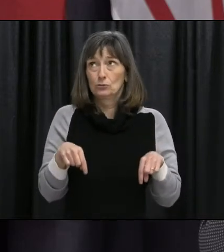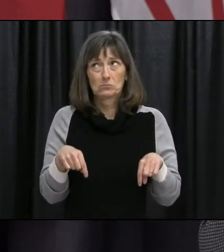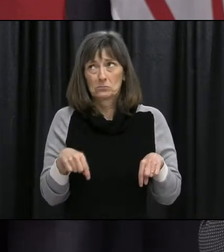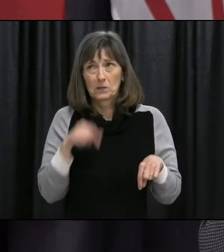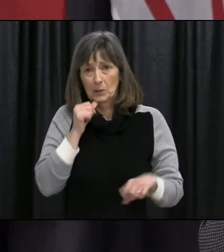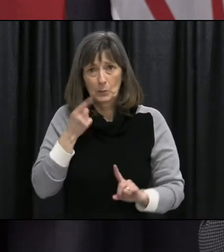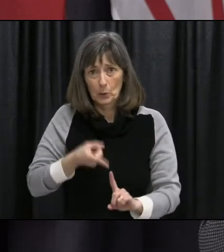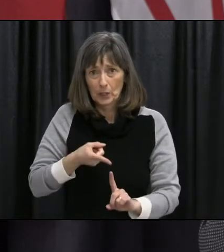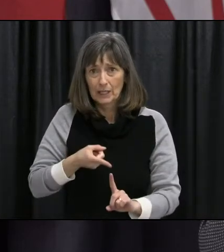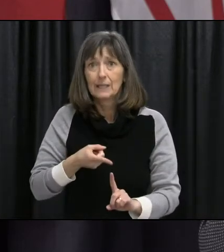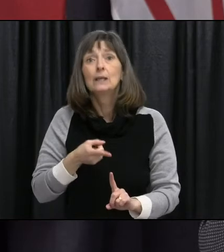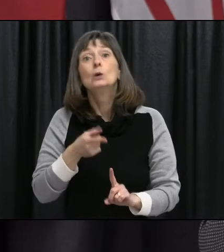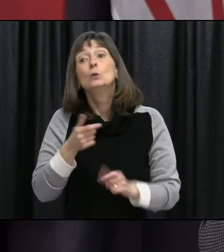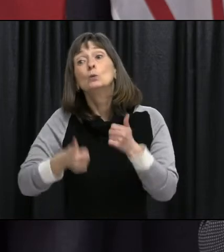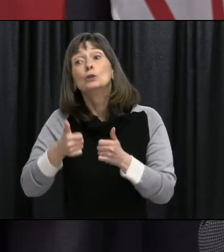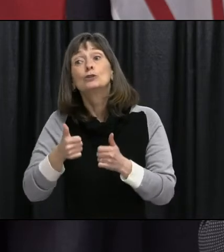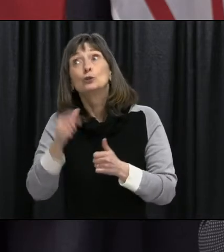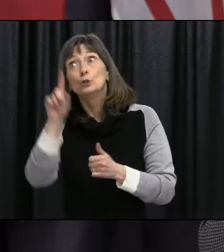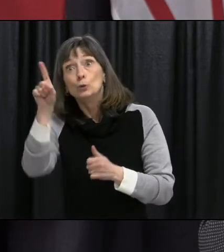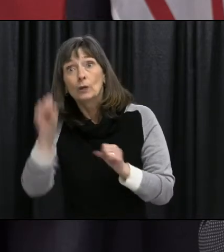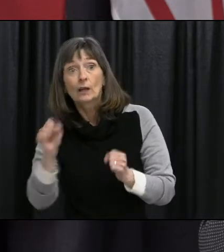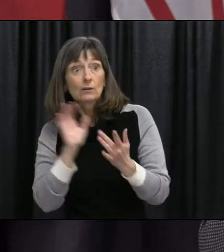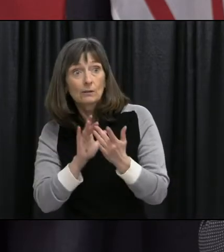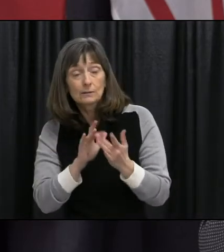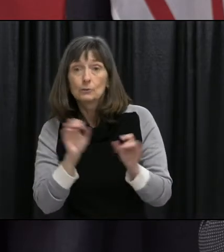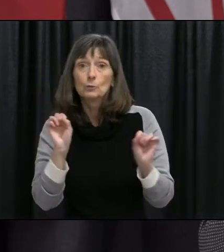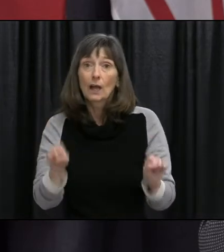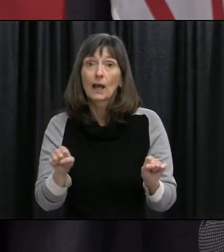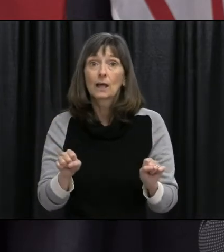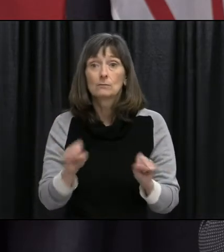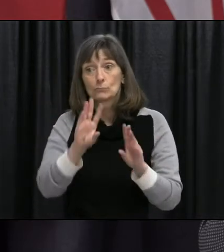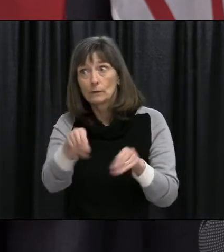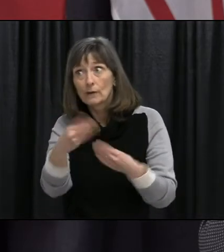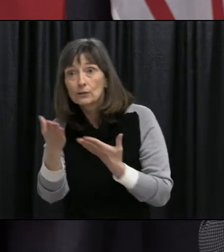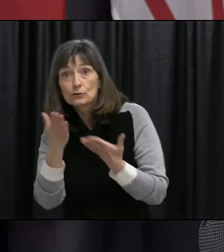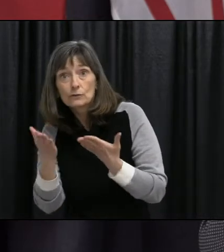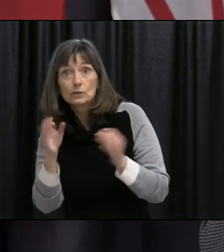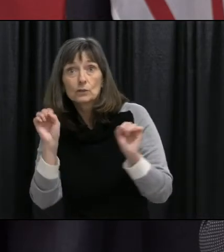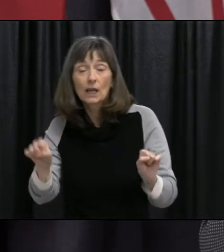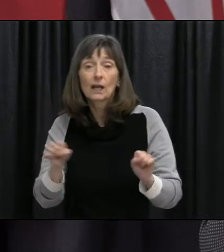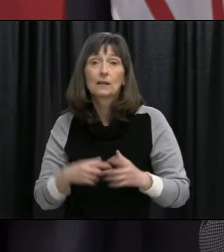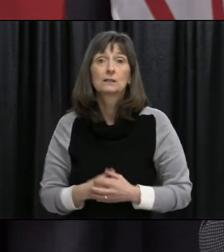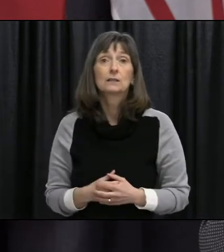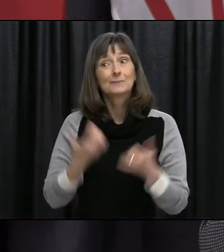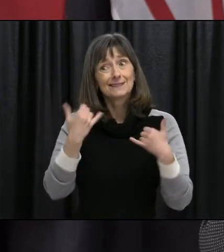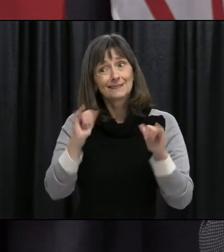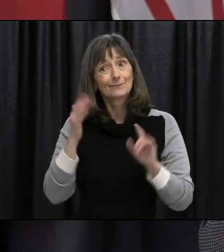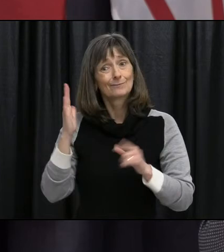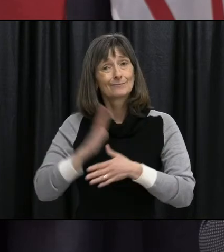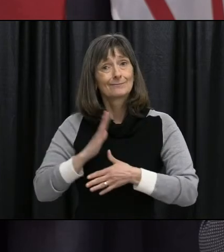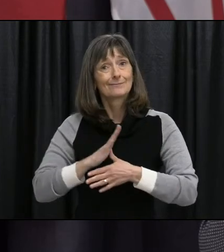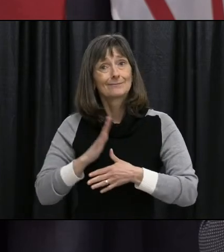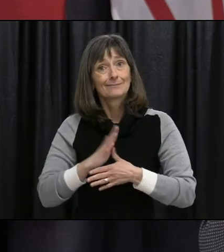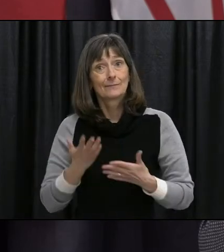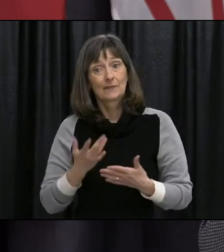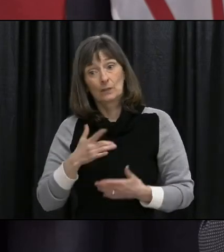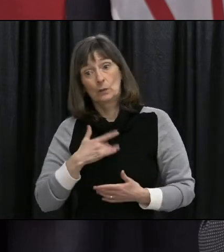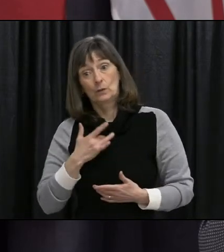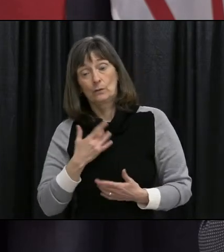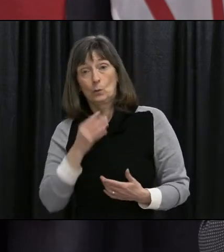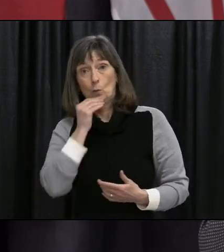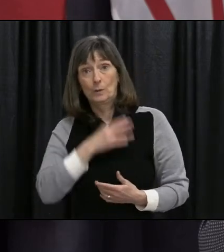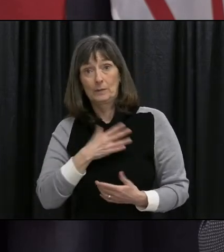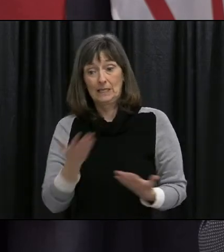in place. And I think the real issue here today is that we do not want to leave women in our province feeling that there's no measures, there's no